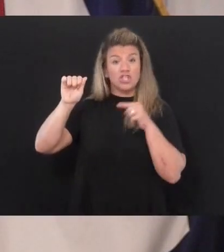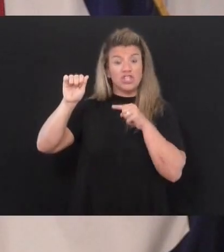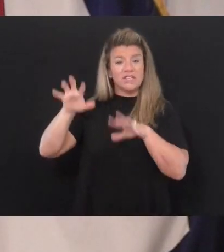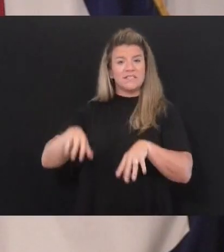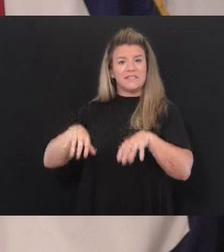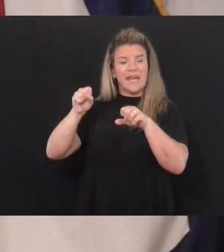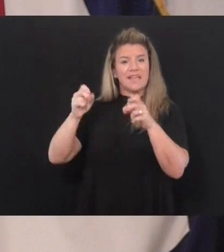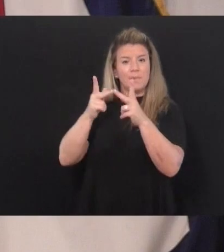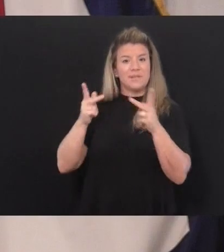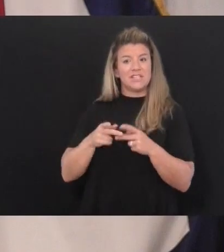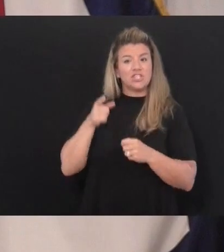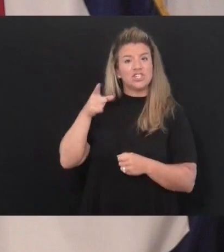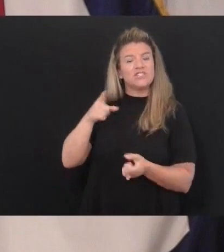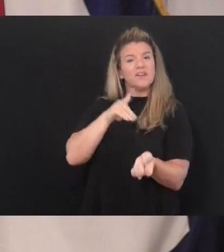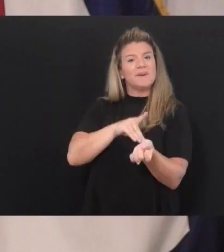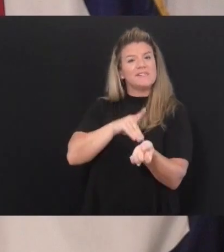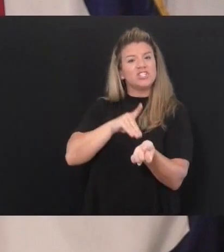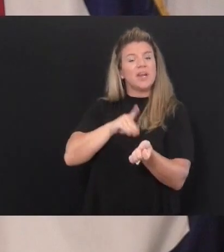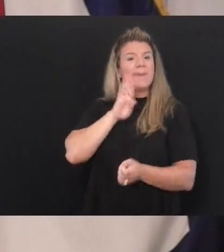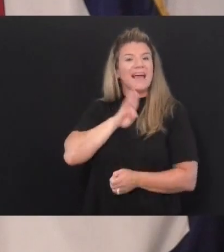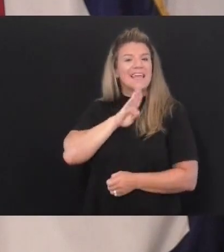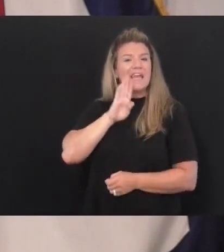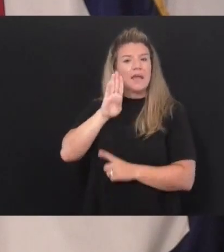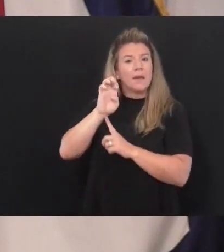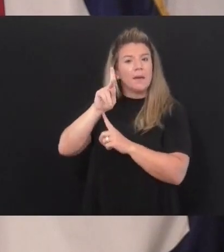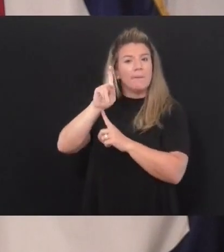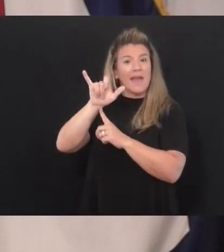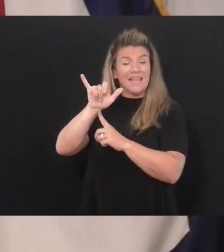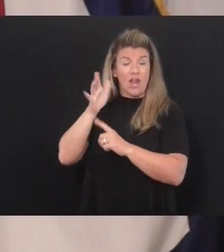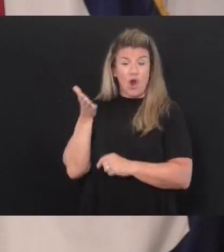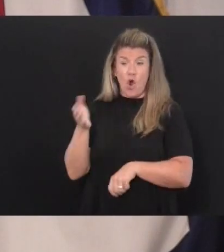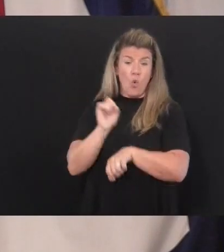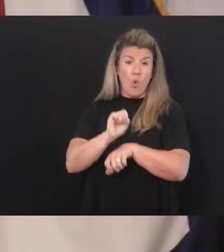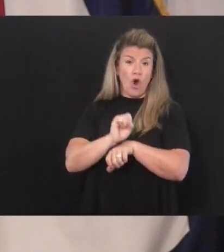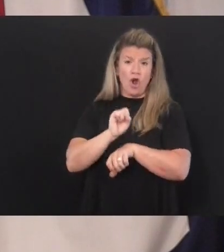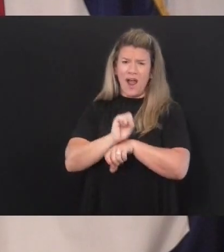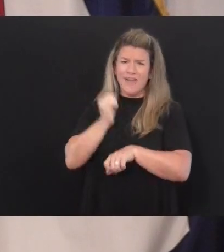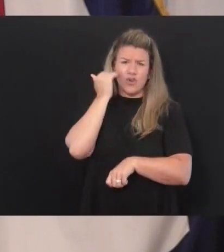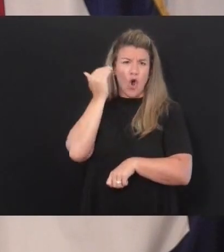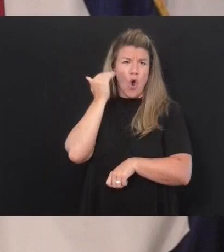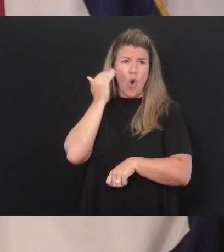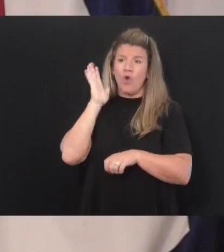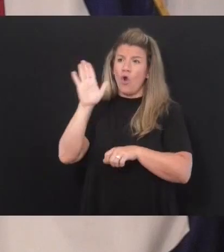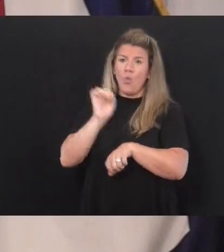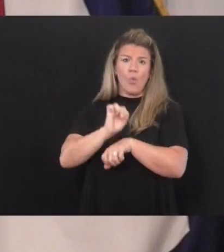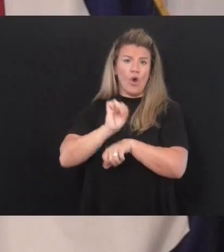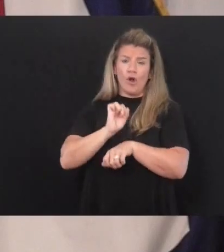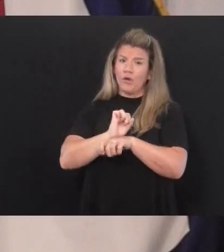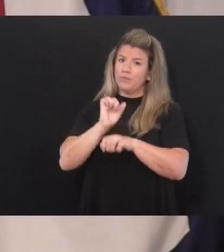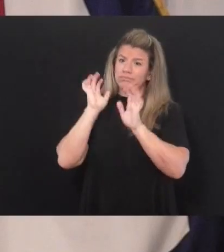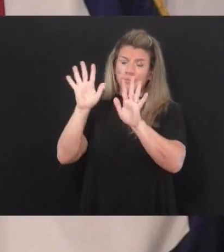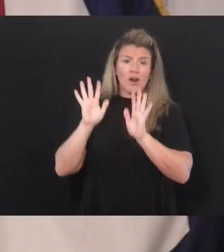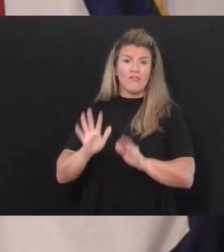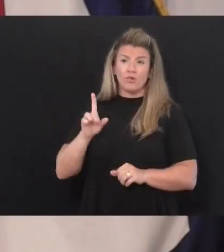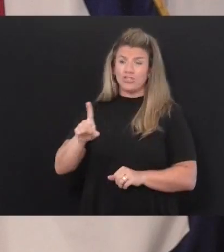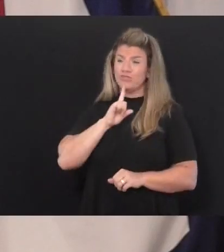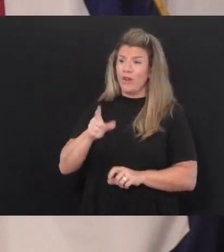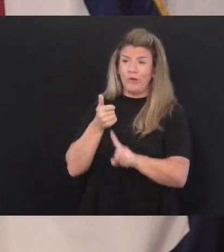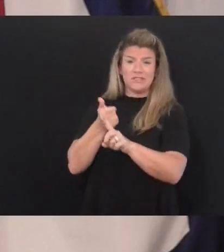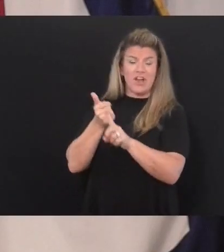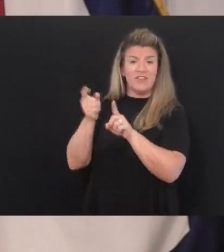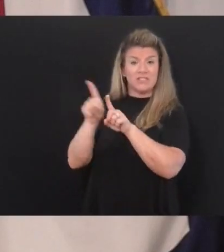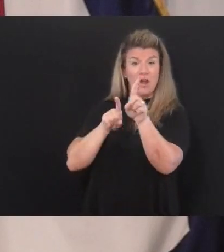this situation, absolutely we're going to have more people get sick and more people die. And it is